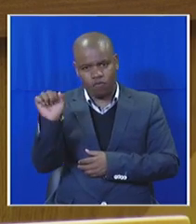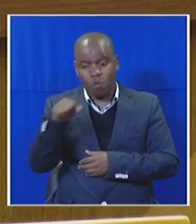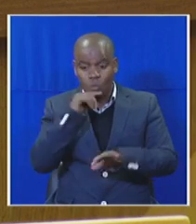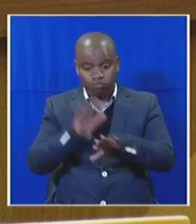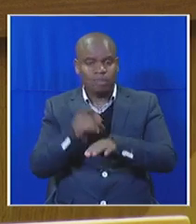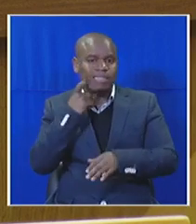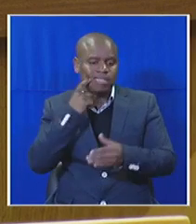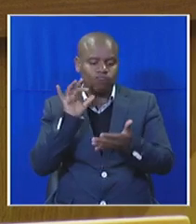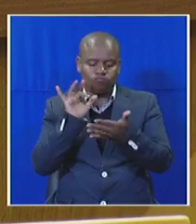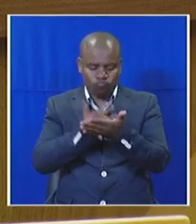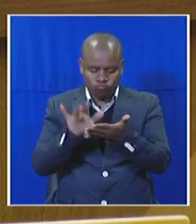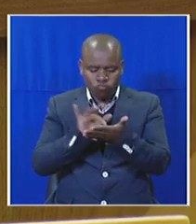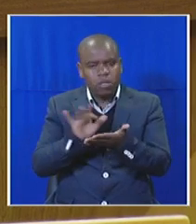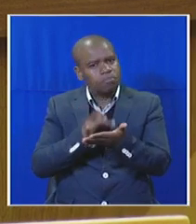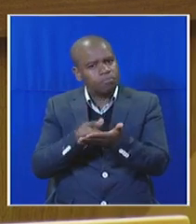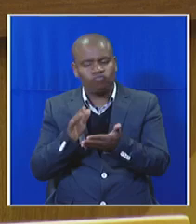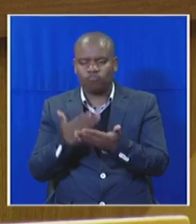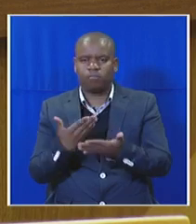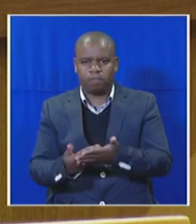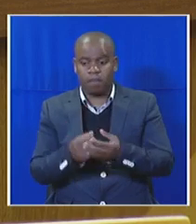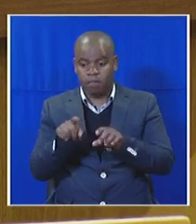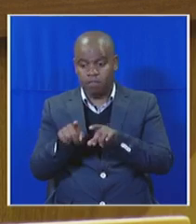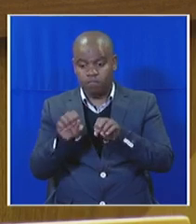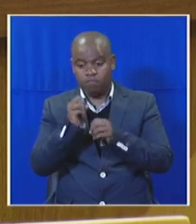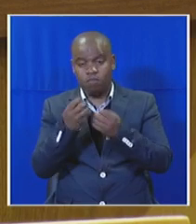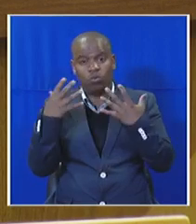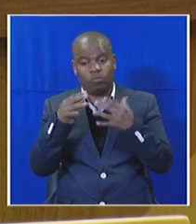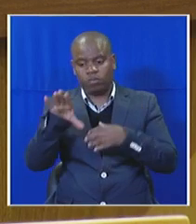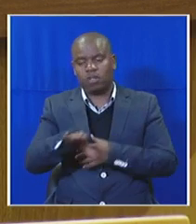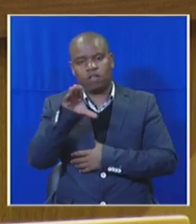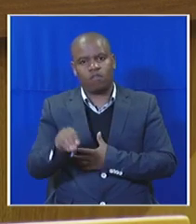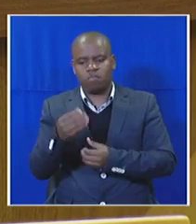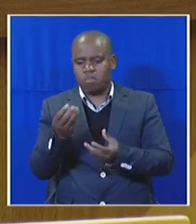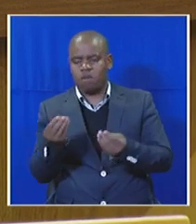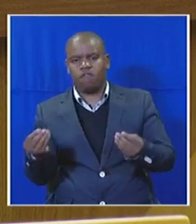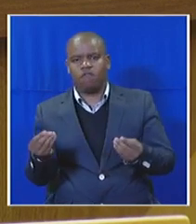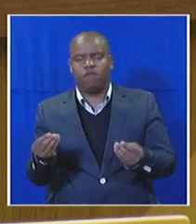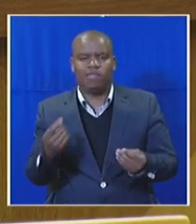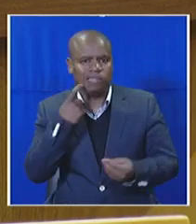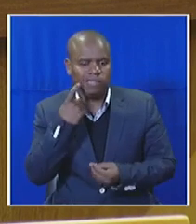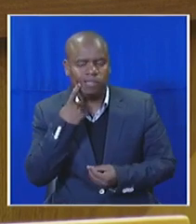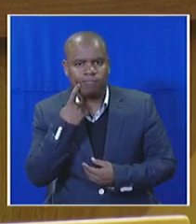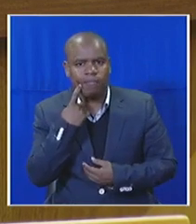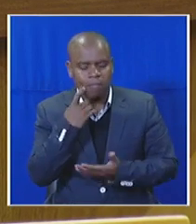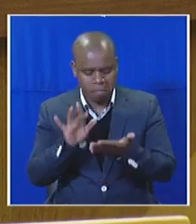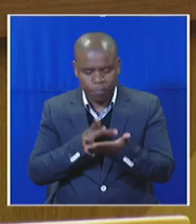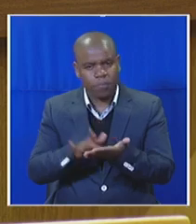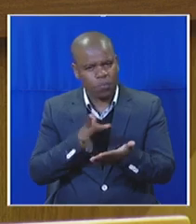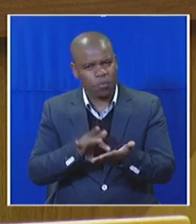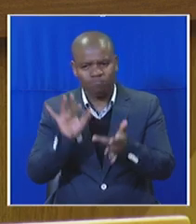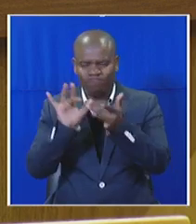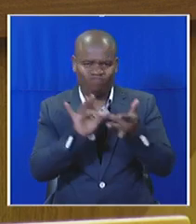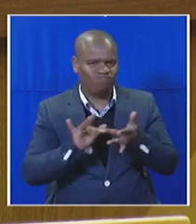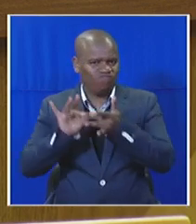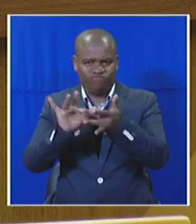most South Africans enjoy the benefits of accessing information across the